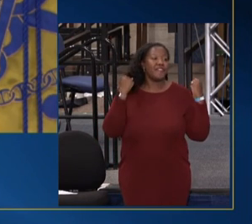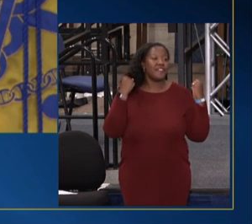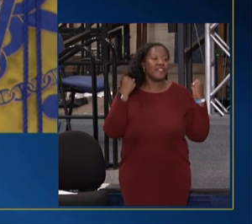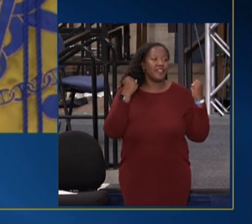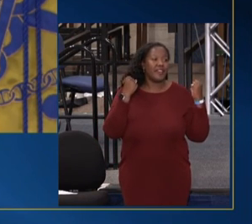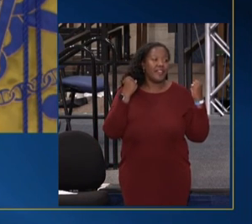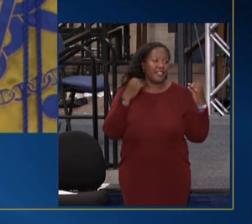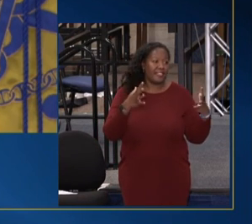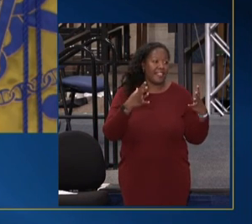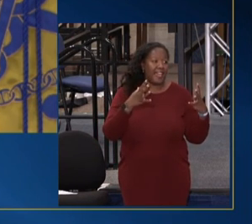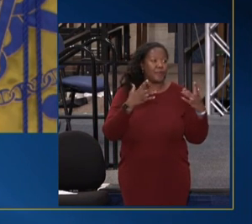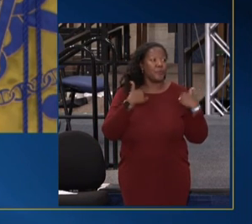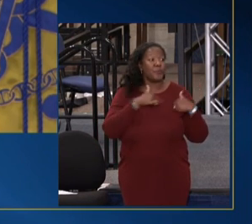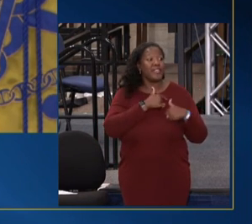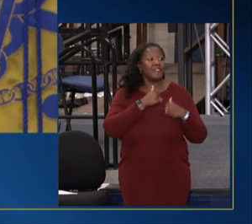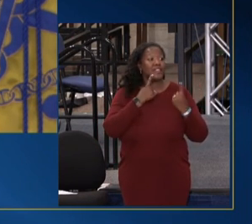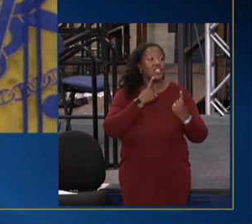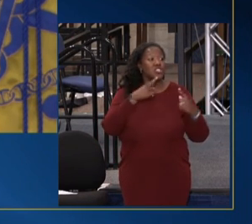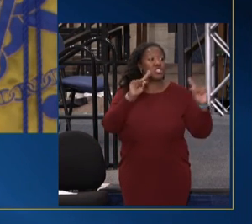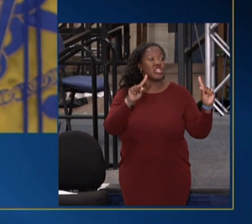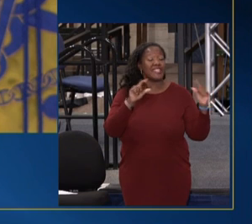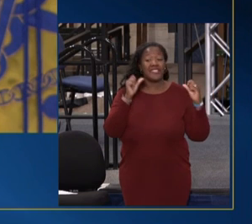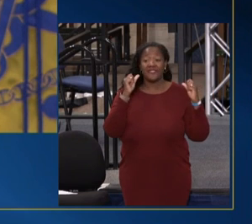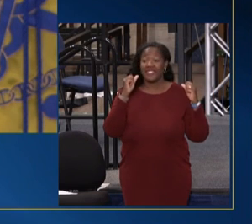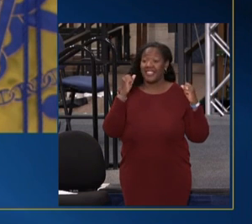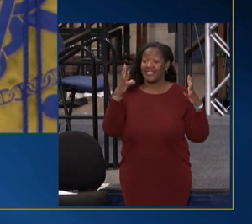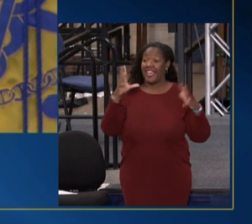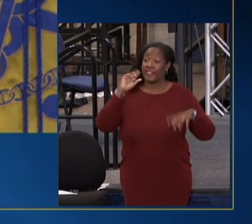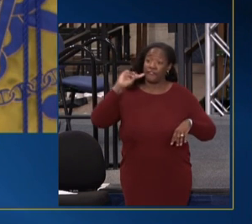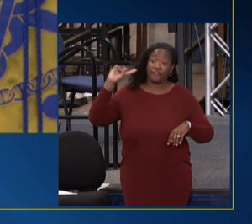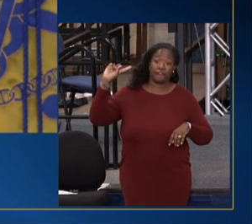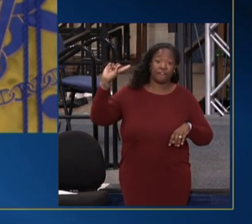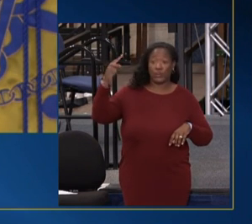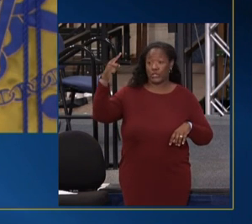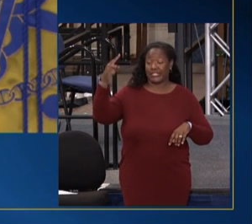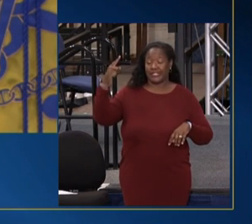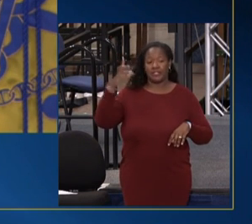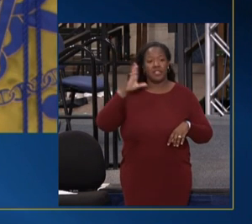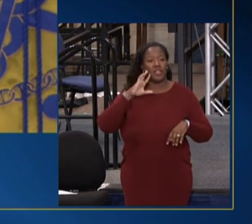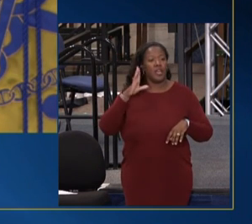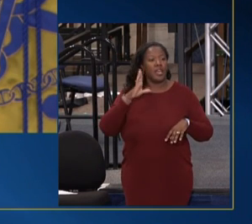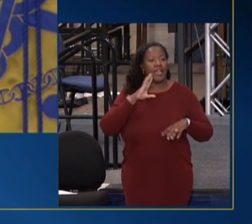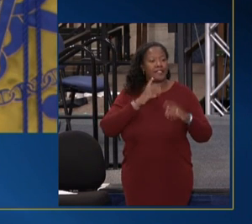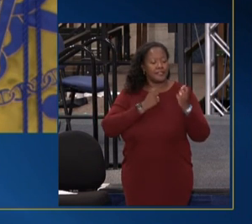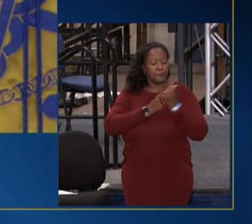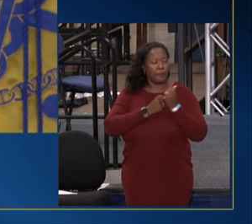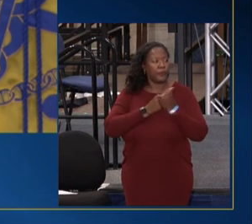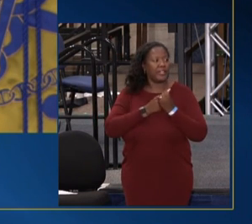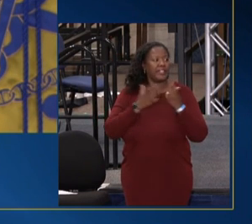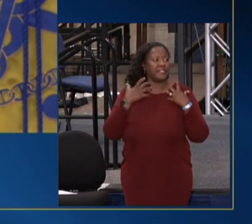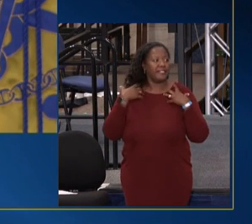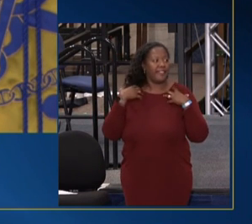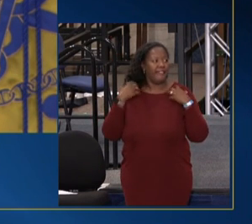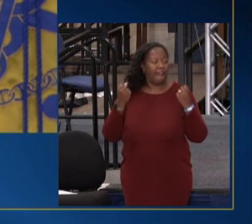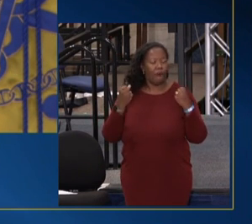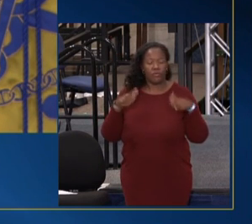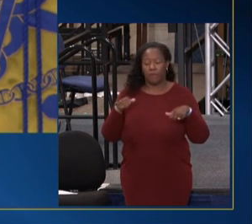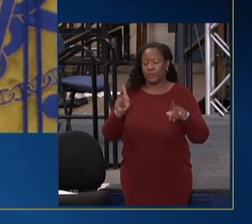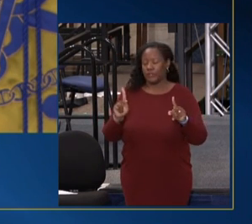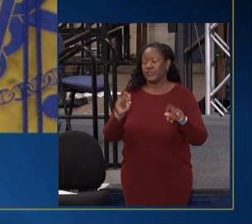achieved a lot of firsts when it comes to supporting the health opportunities and prosperity of the